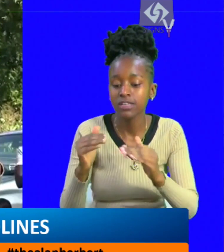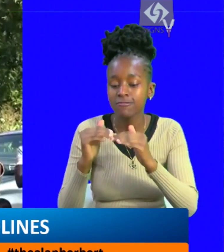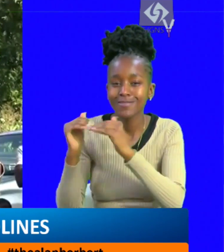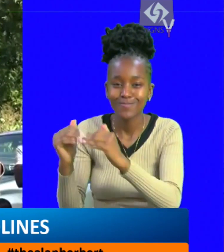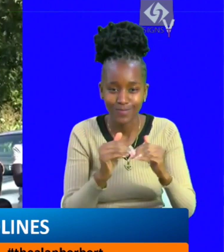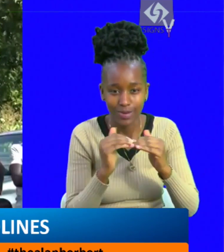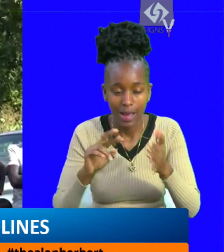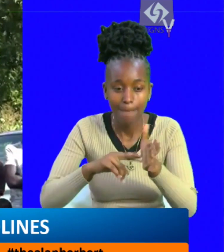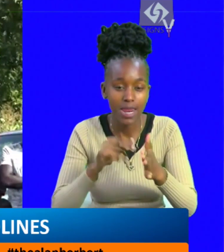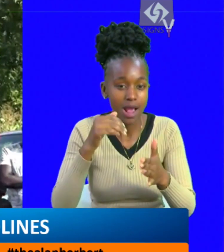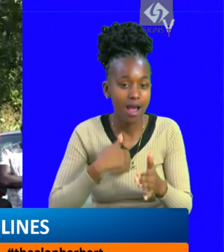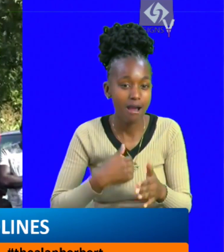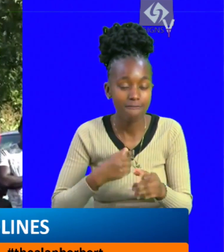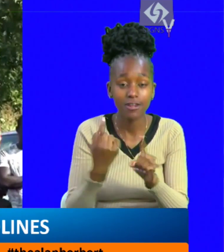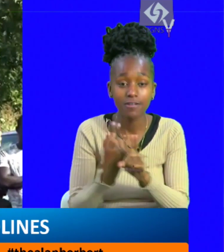Kenya is not